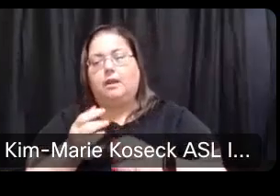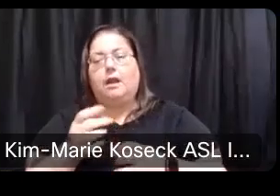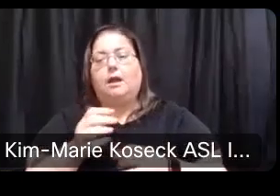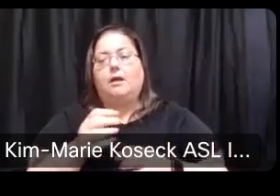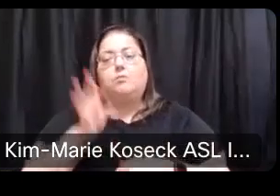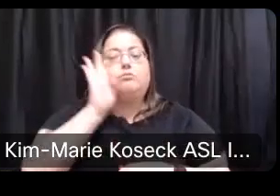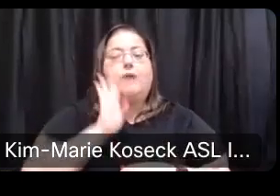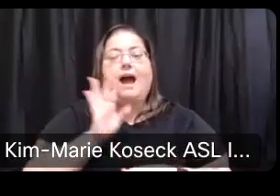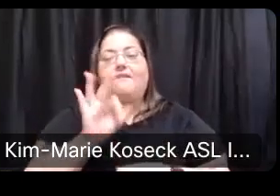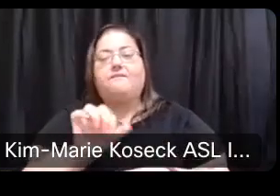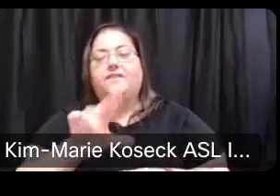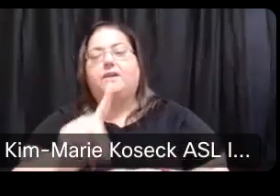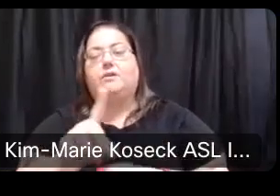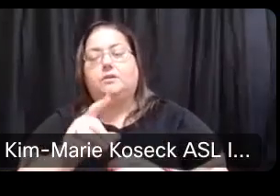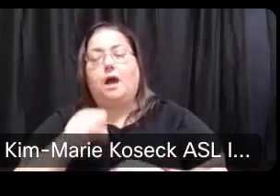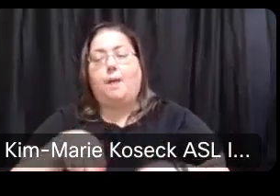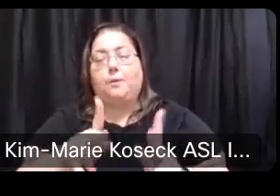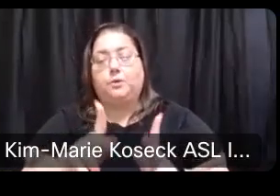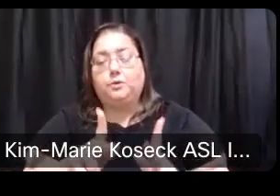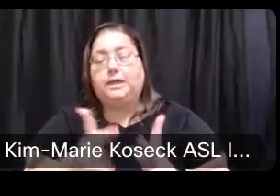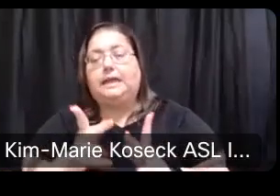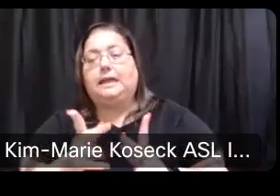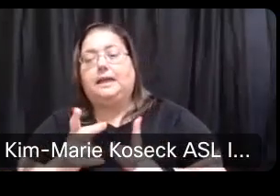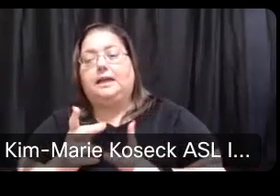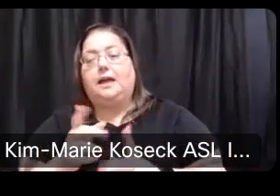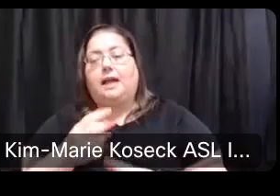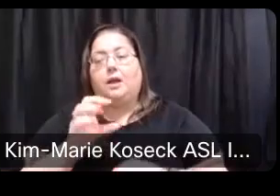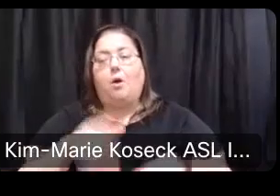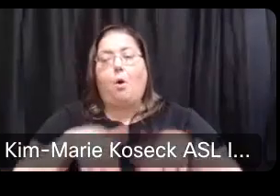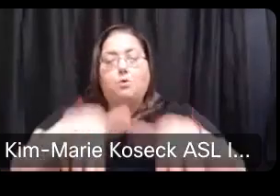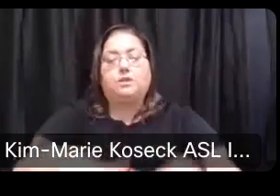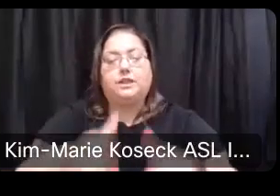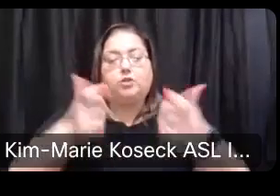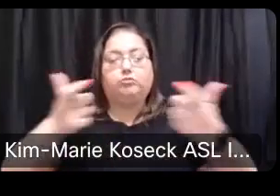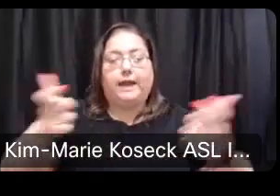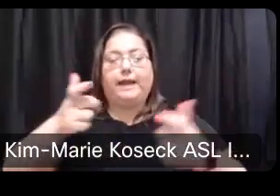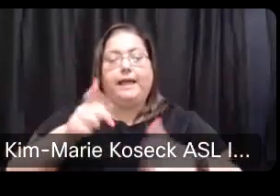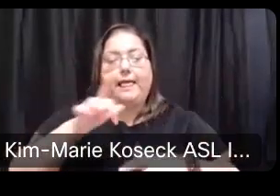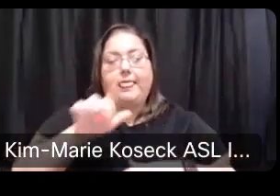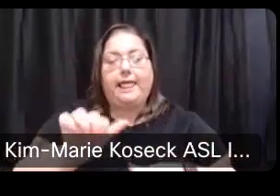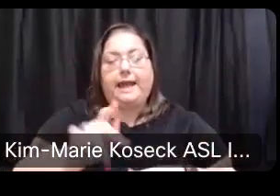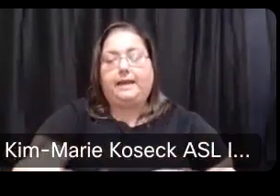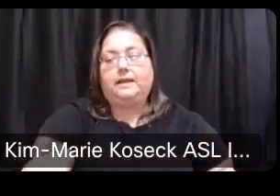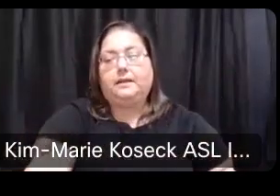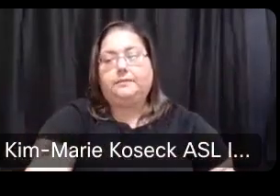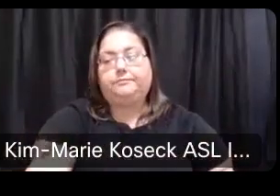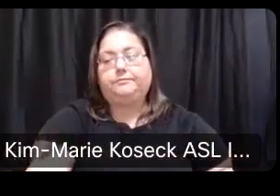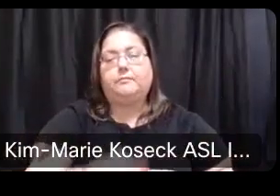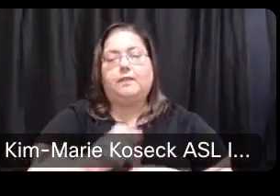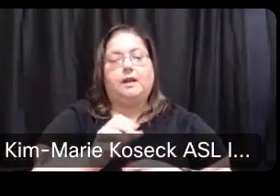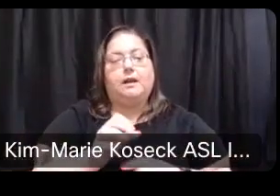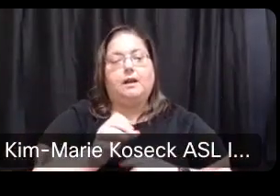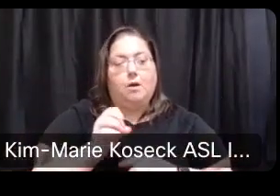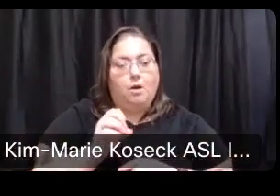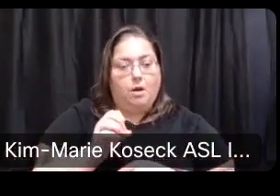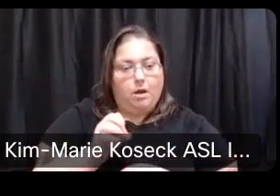Lakes South Shore Estuary Reserve on Long Island. University Partnerships for Innovative Climate Solutions.